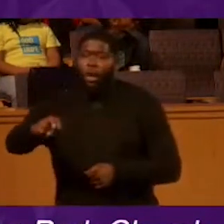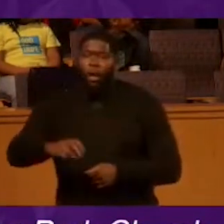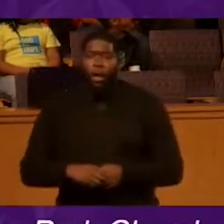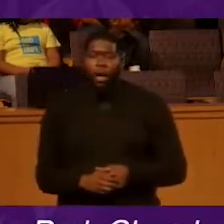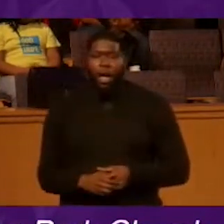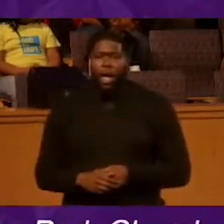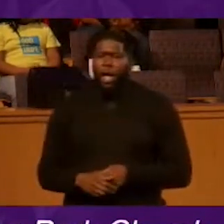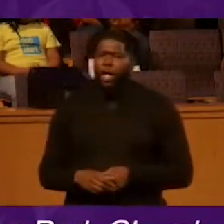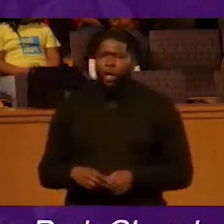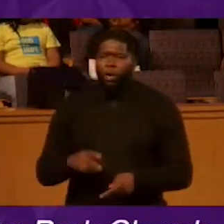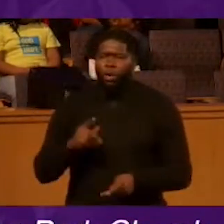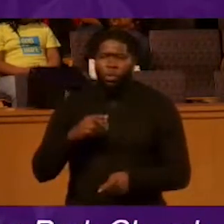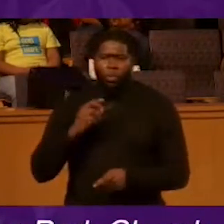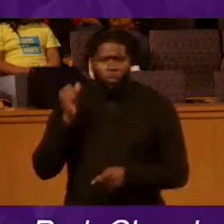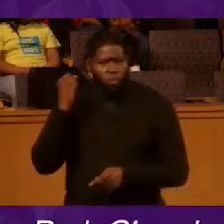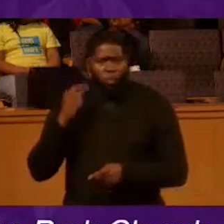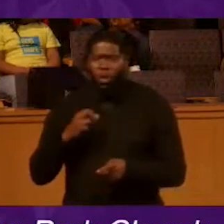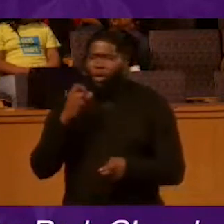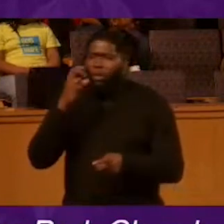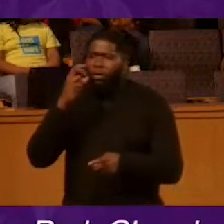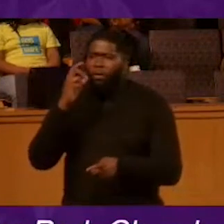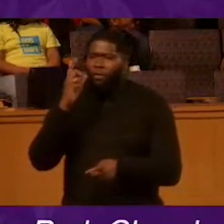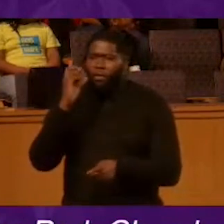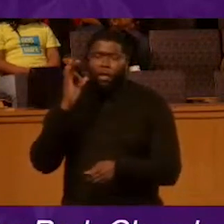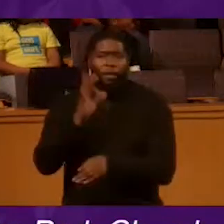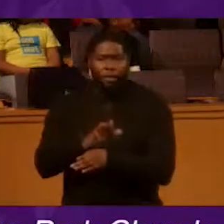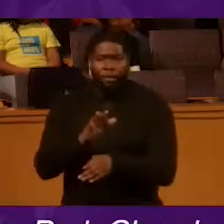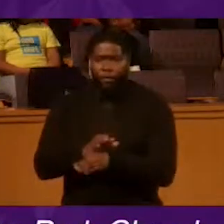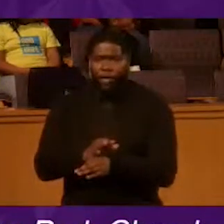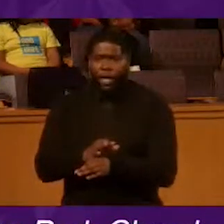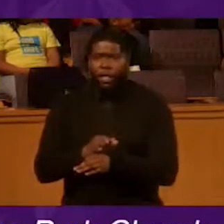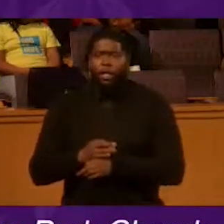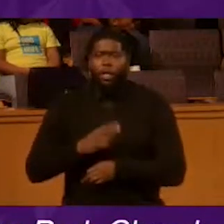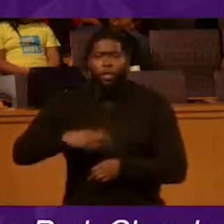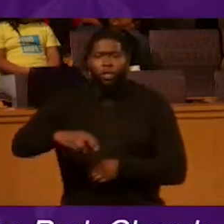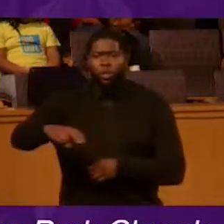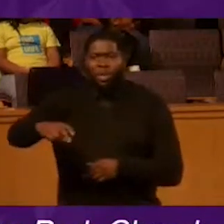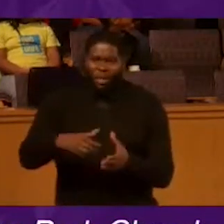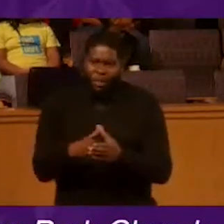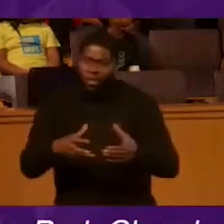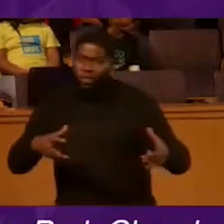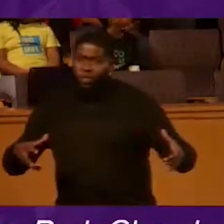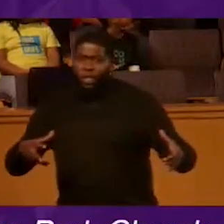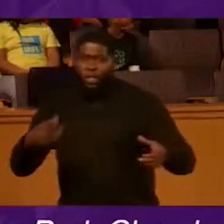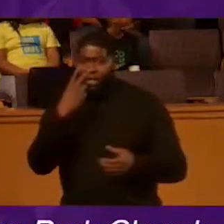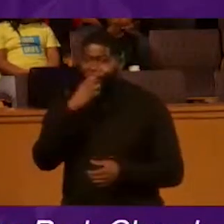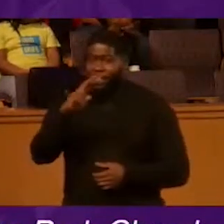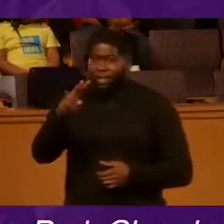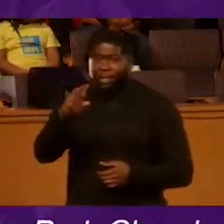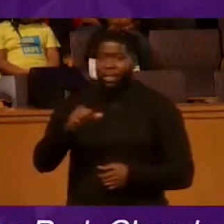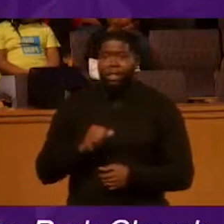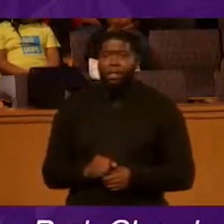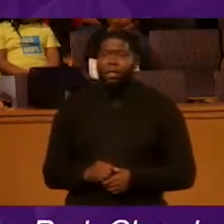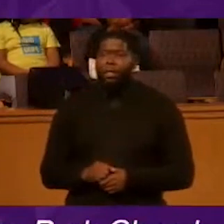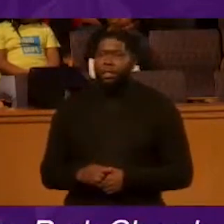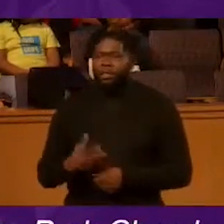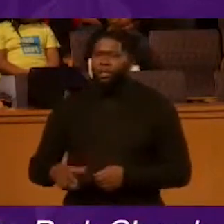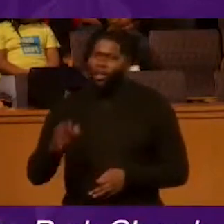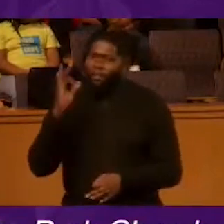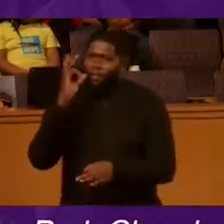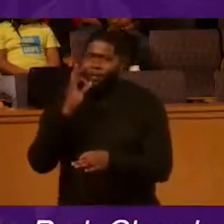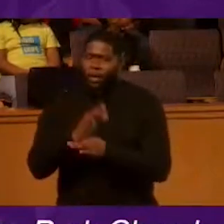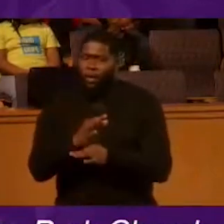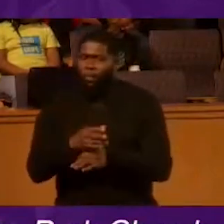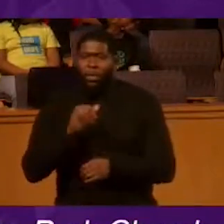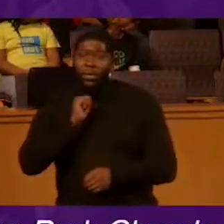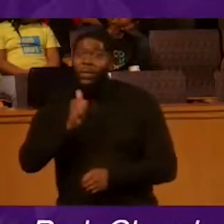faith journey, and I think how God has been stretching me to see, yes, you say you have faith, but when